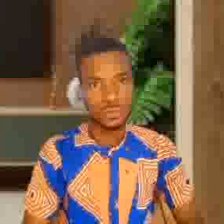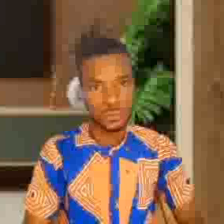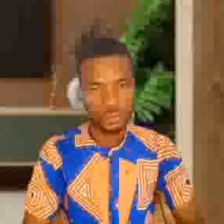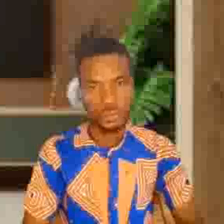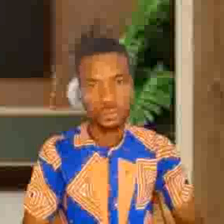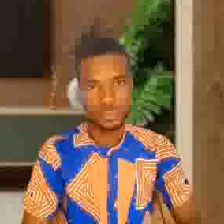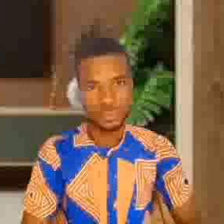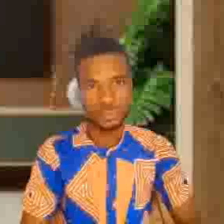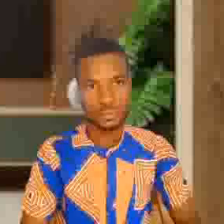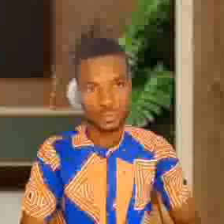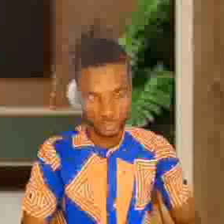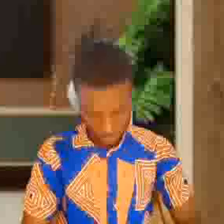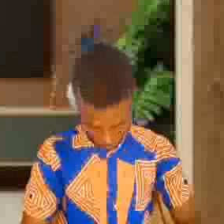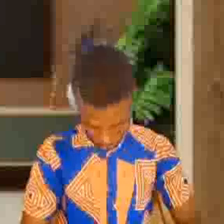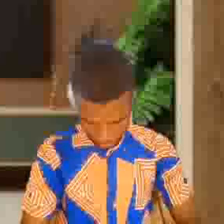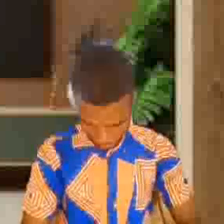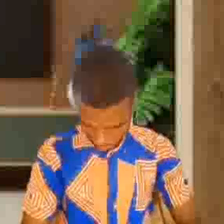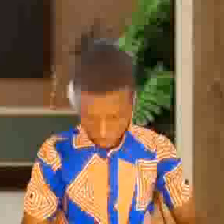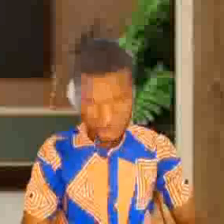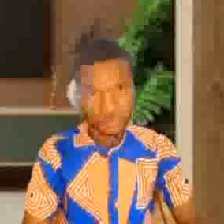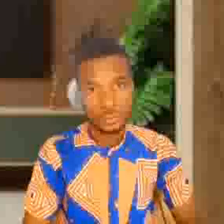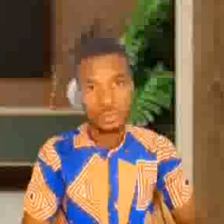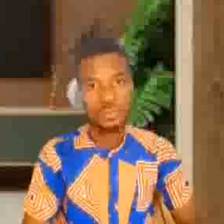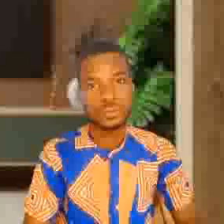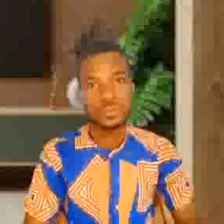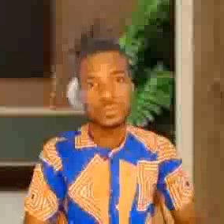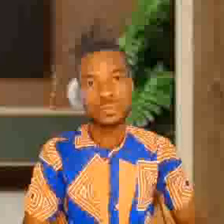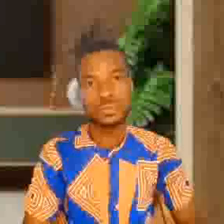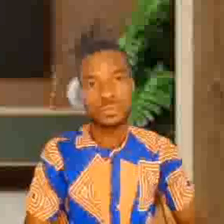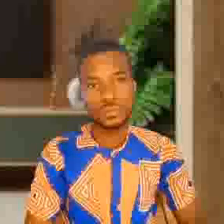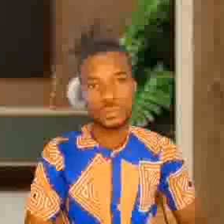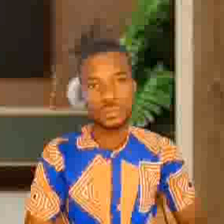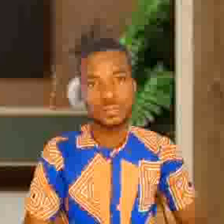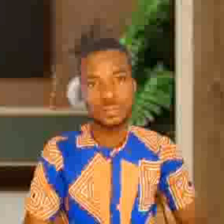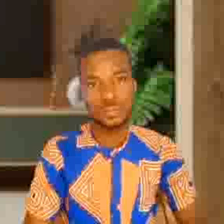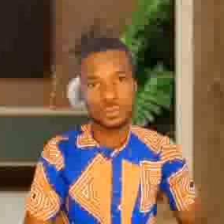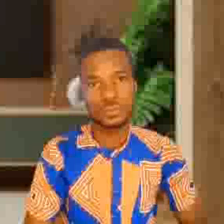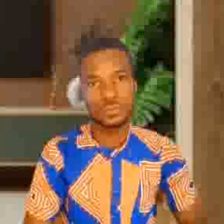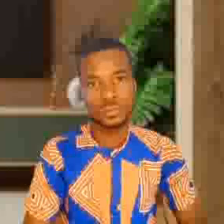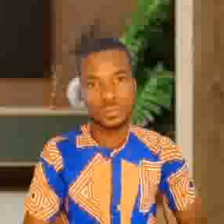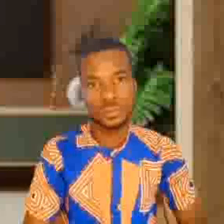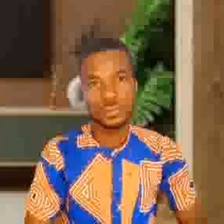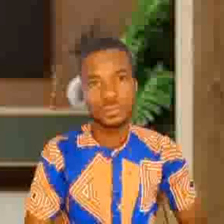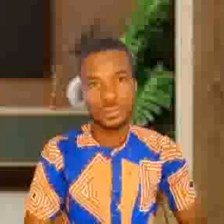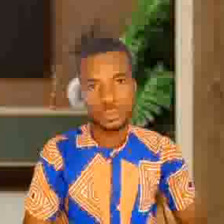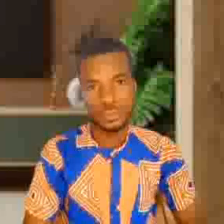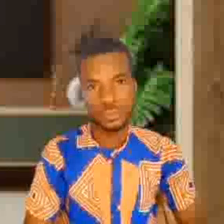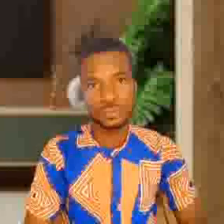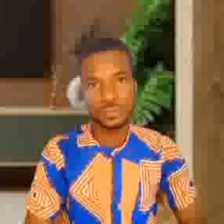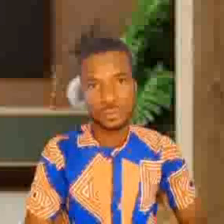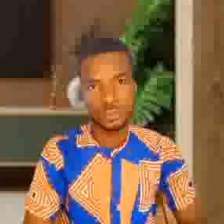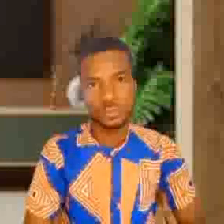There's no way you can fail. It's just like those of you that buy grains. We have a model. You buy it at this price,